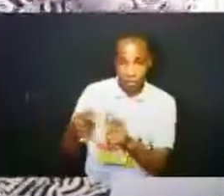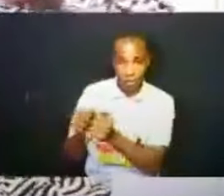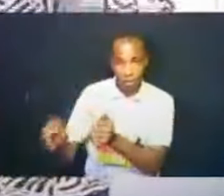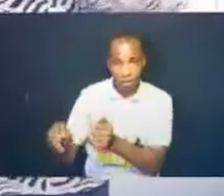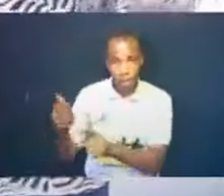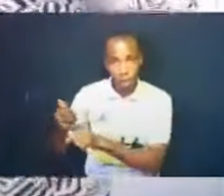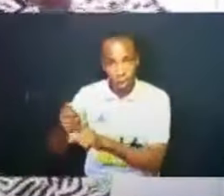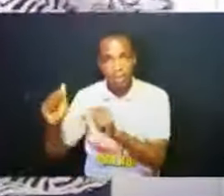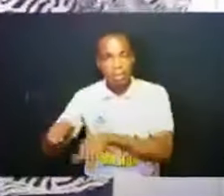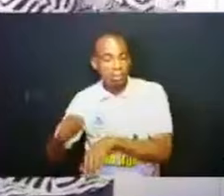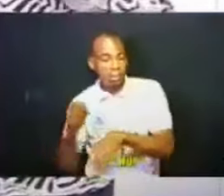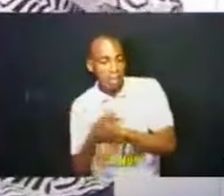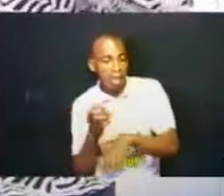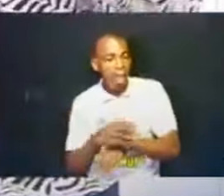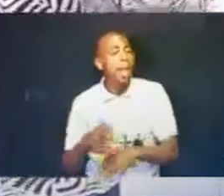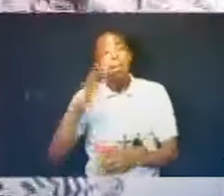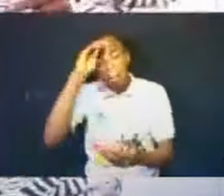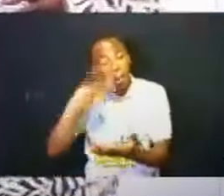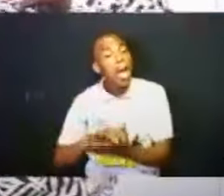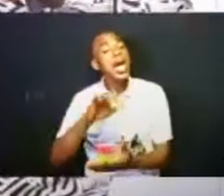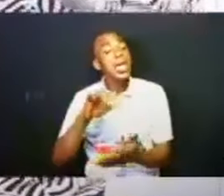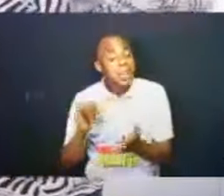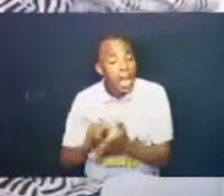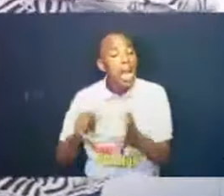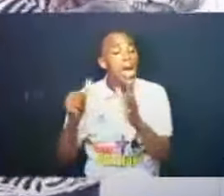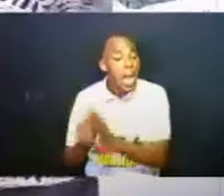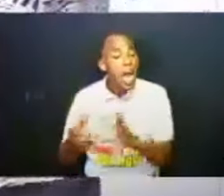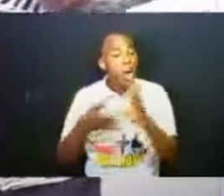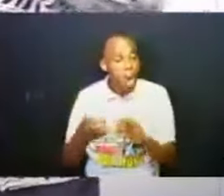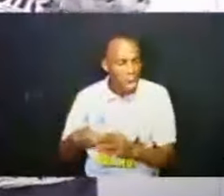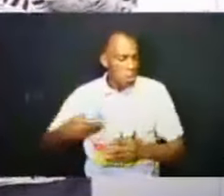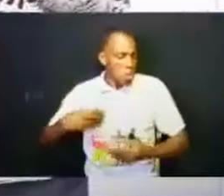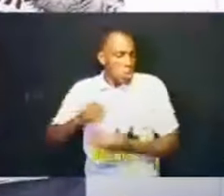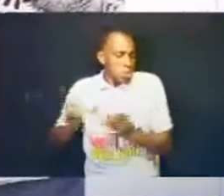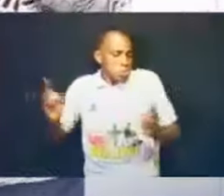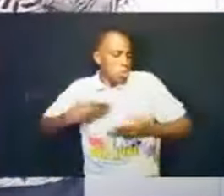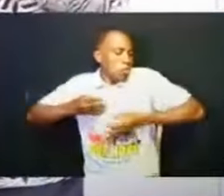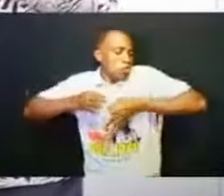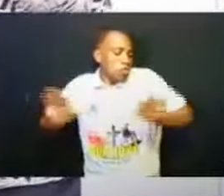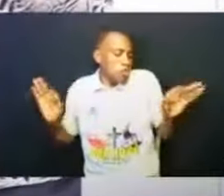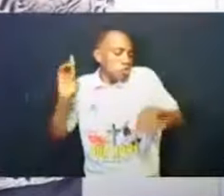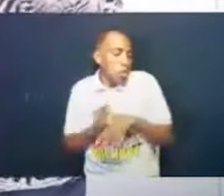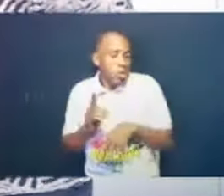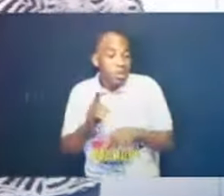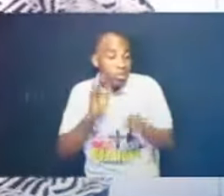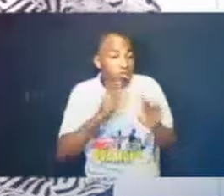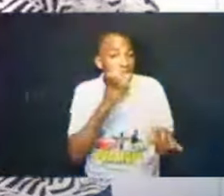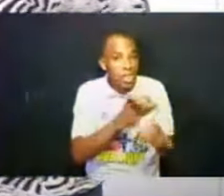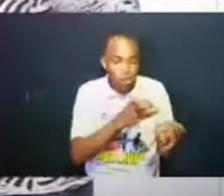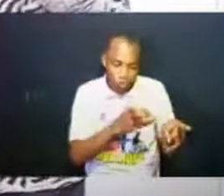or Kasafa Ikrunumho and send your fibro jan you kuning. Where's the yanny fan who de ya? Why shall not be about